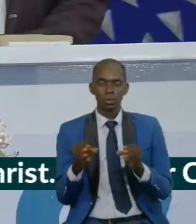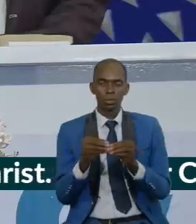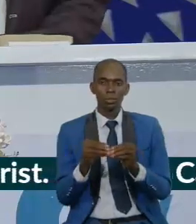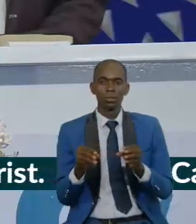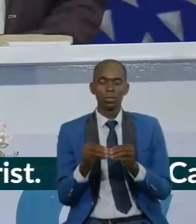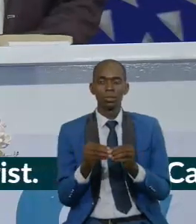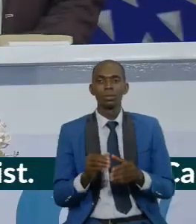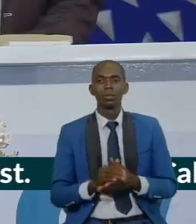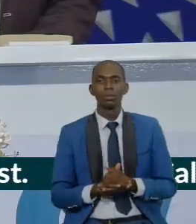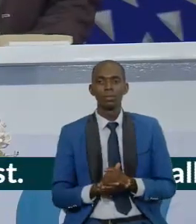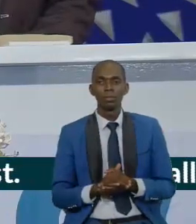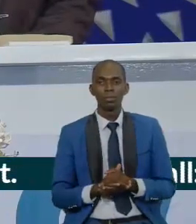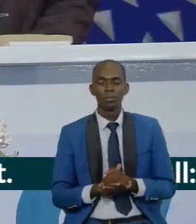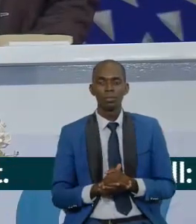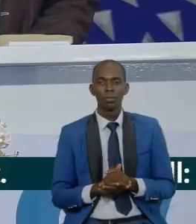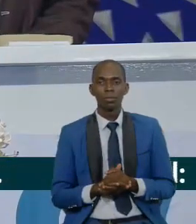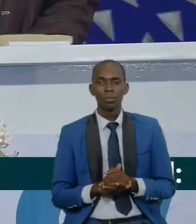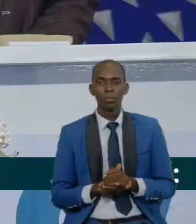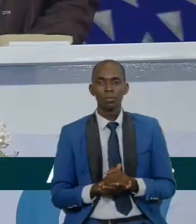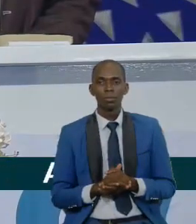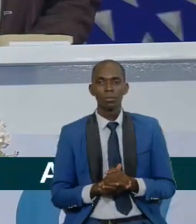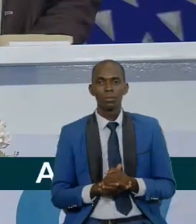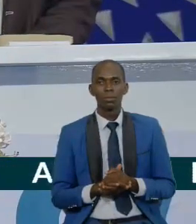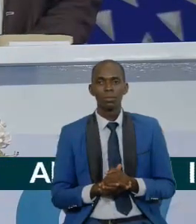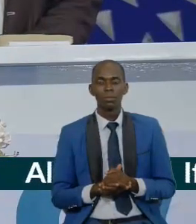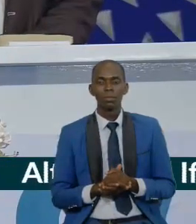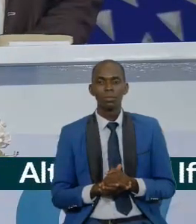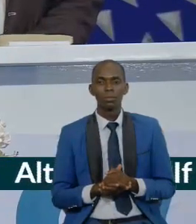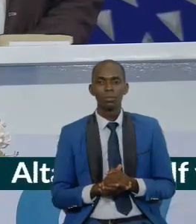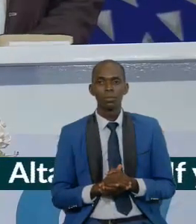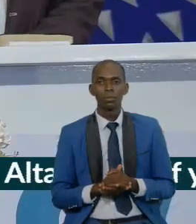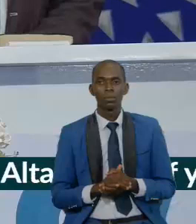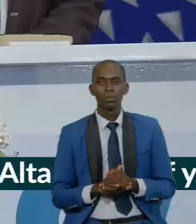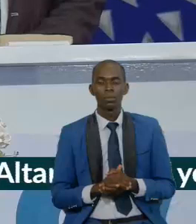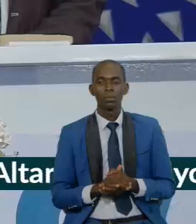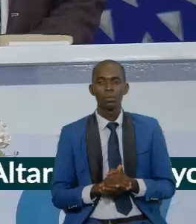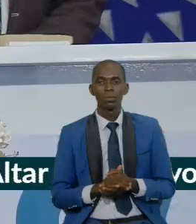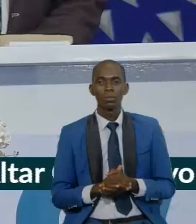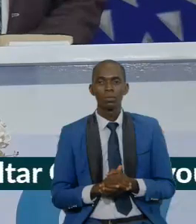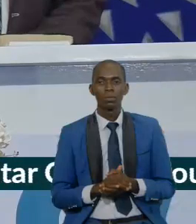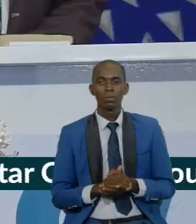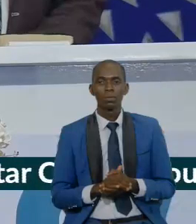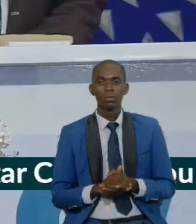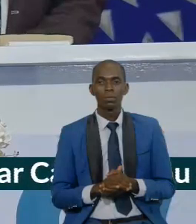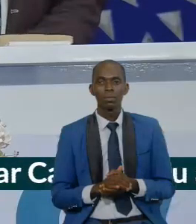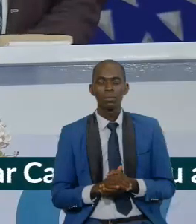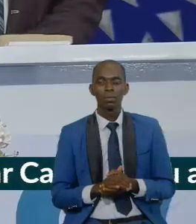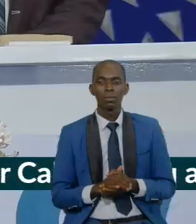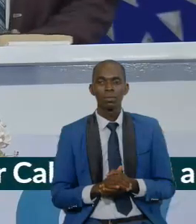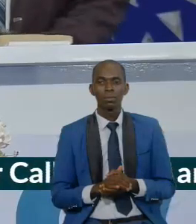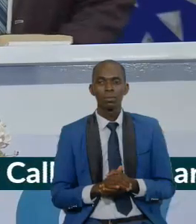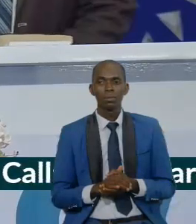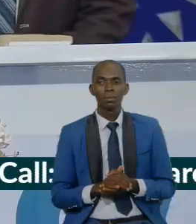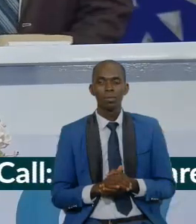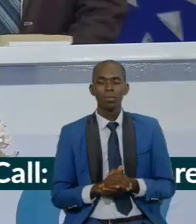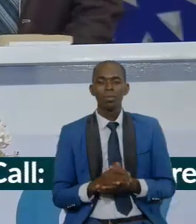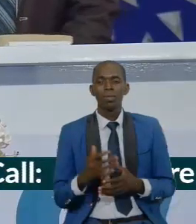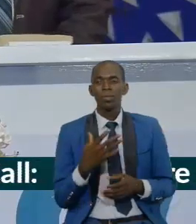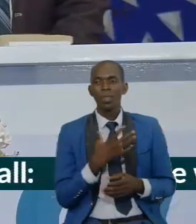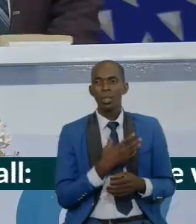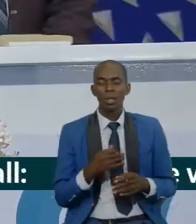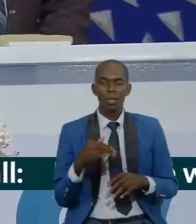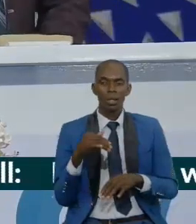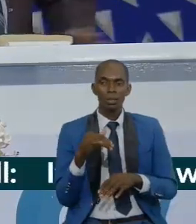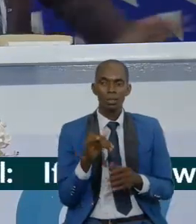cette salle de conférence se trouve ici à ma gauche. And that conference hall